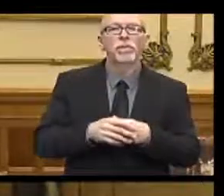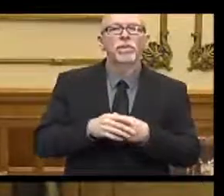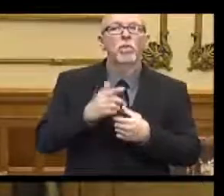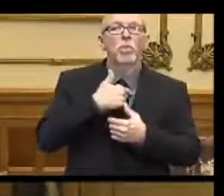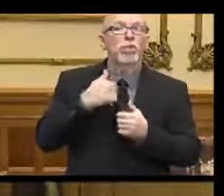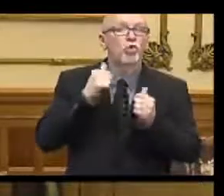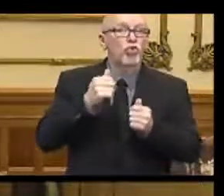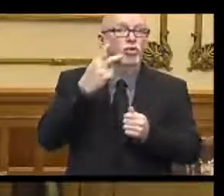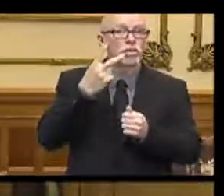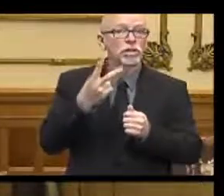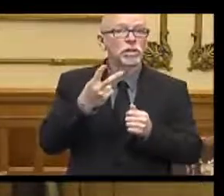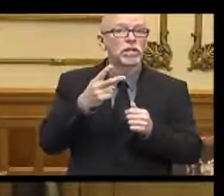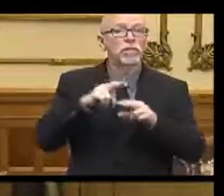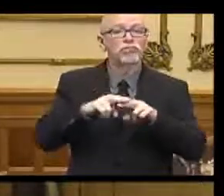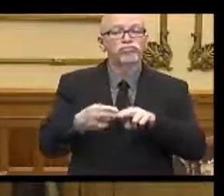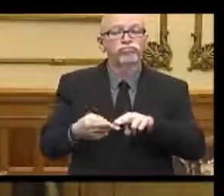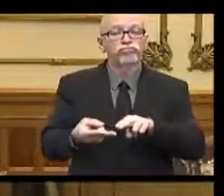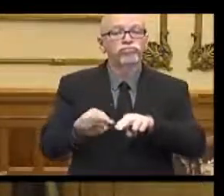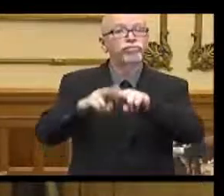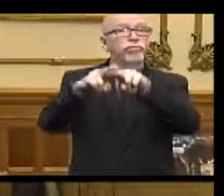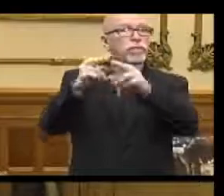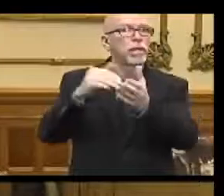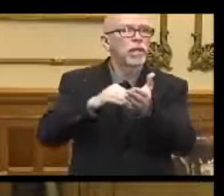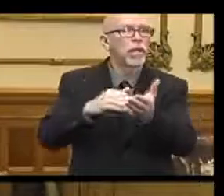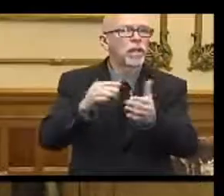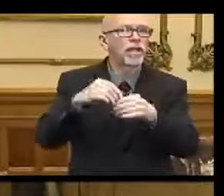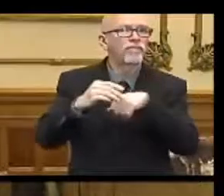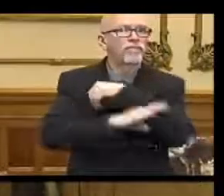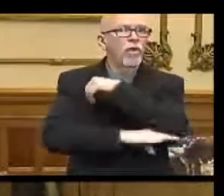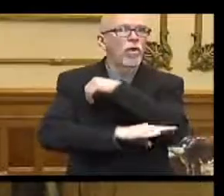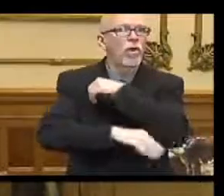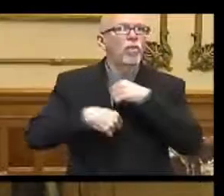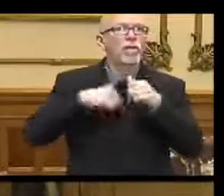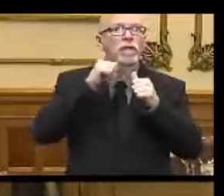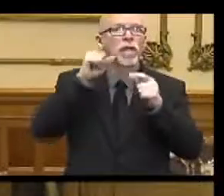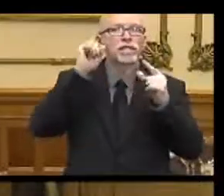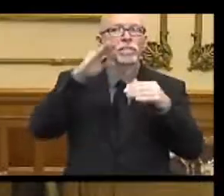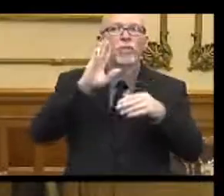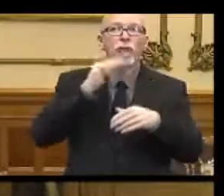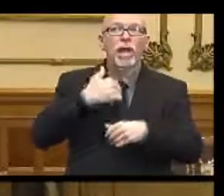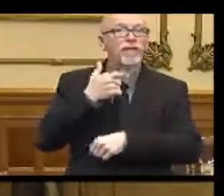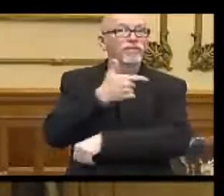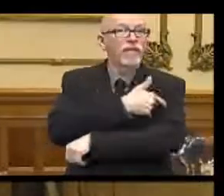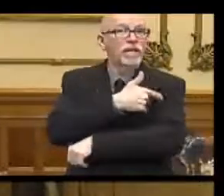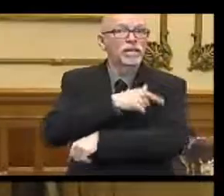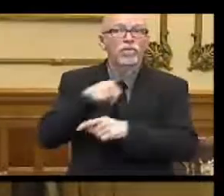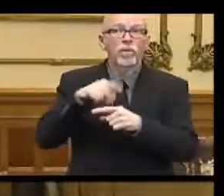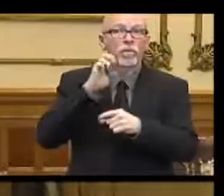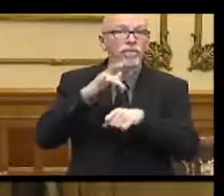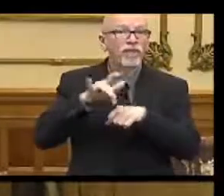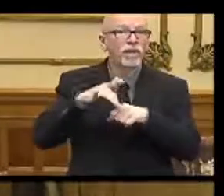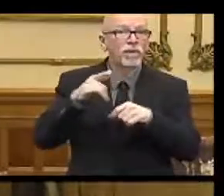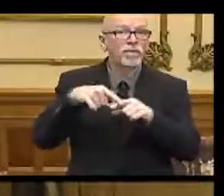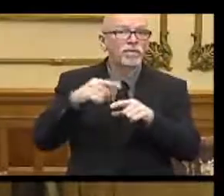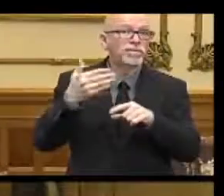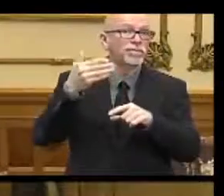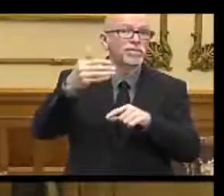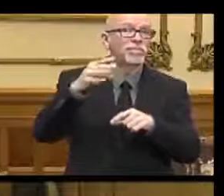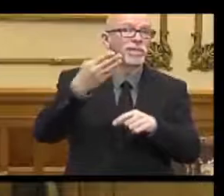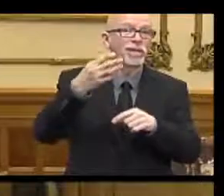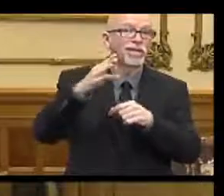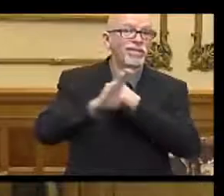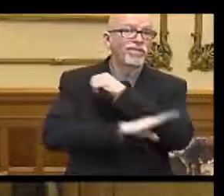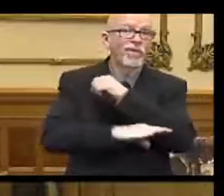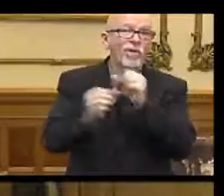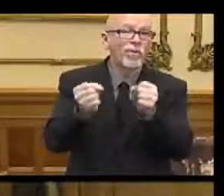could see a wave of this again in the fall, and we're not expecting the vaccine to even become available till the fourth quarter here. So